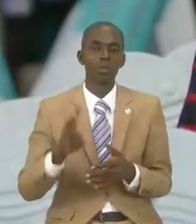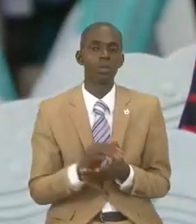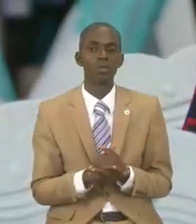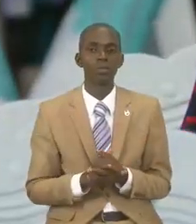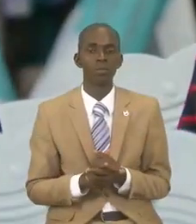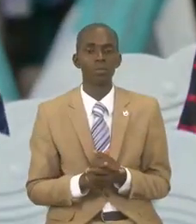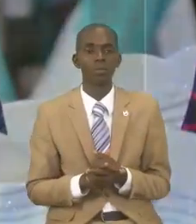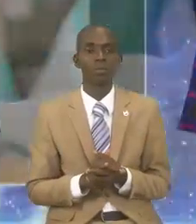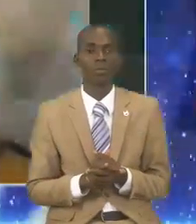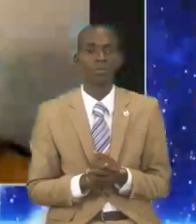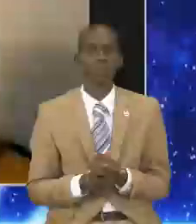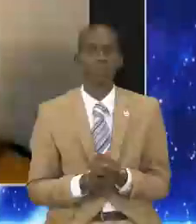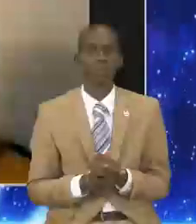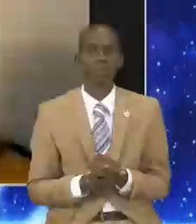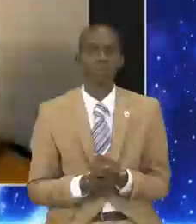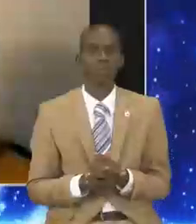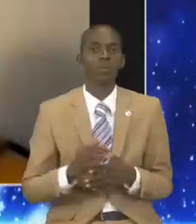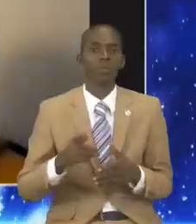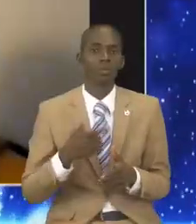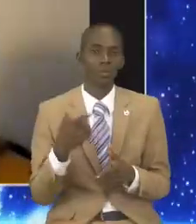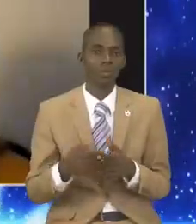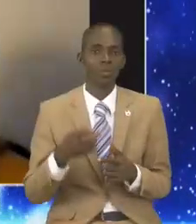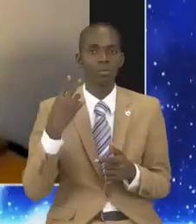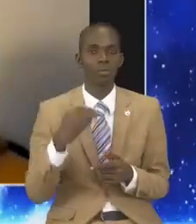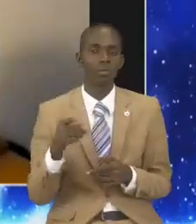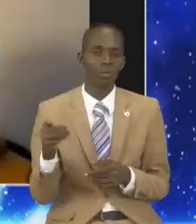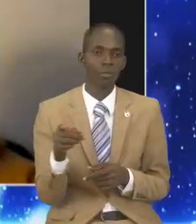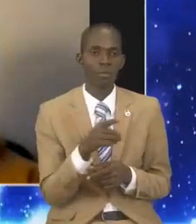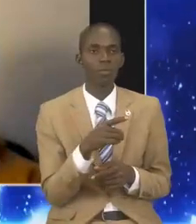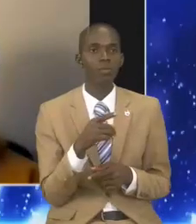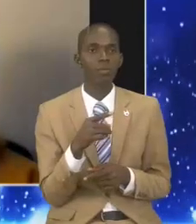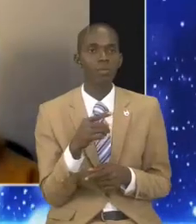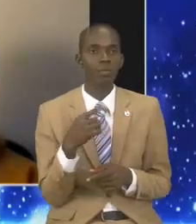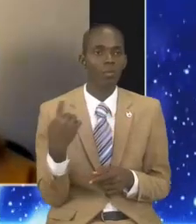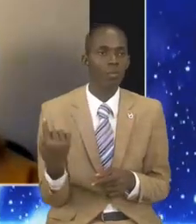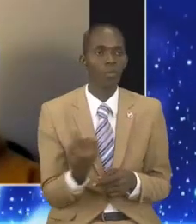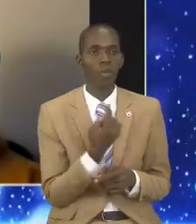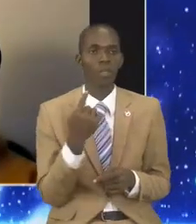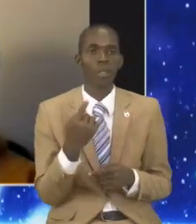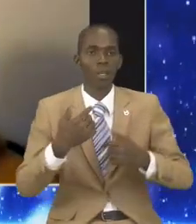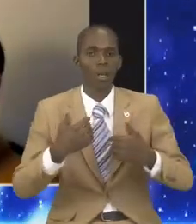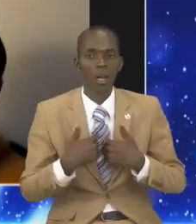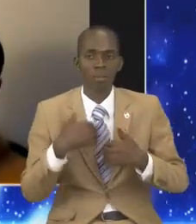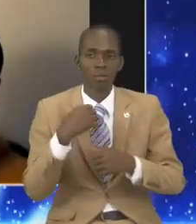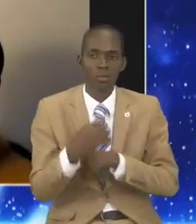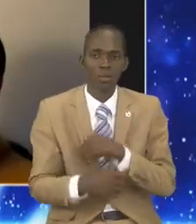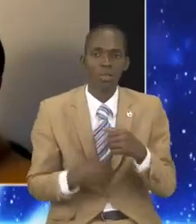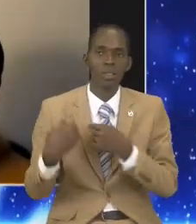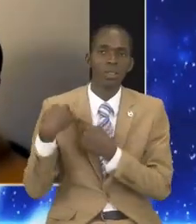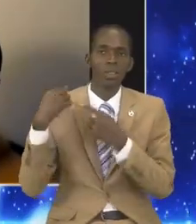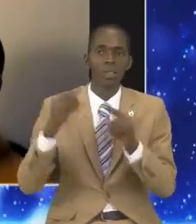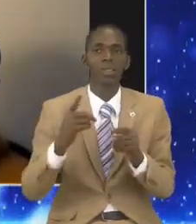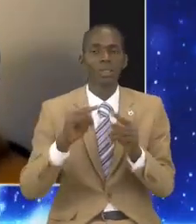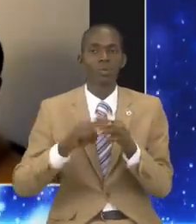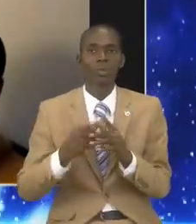then most he often have suffered since the foundation of the world,